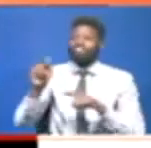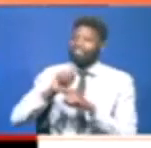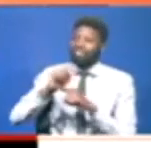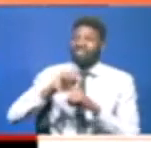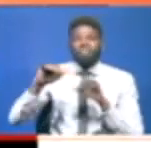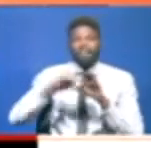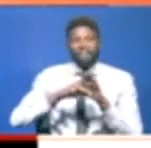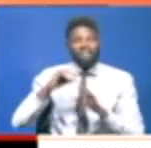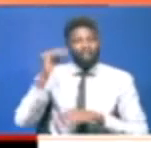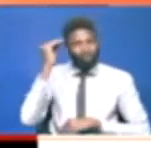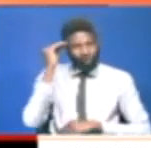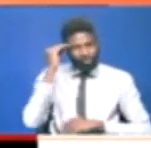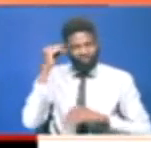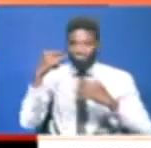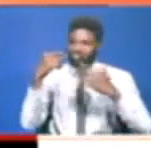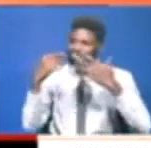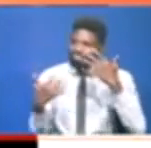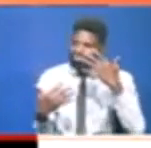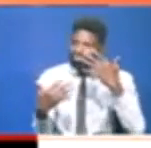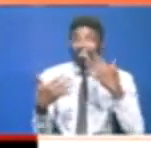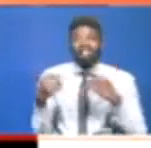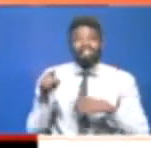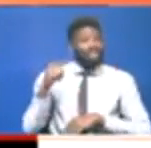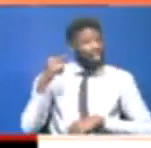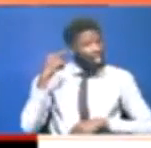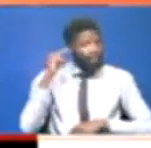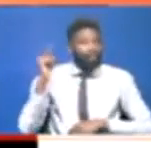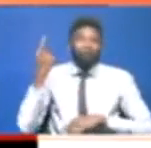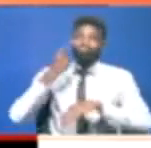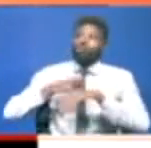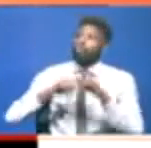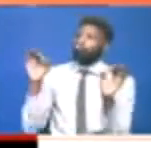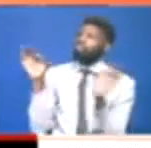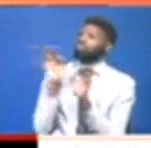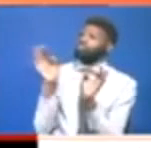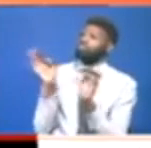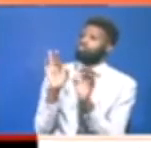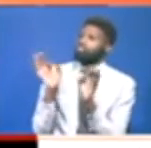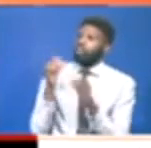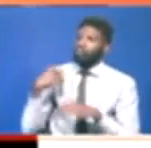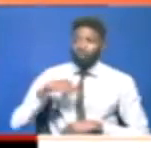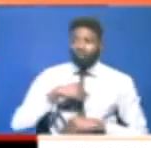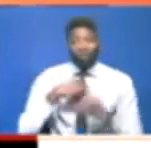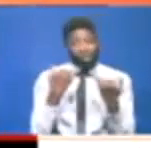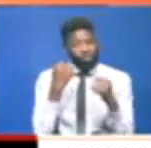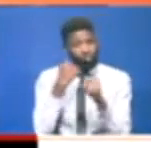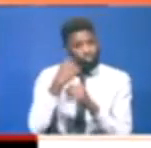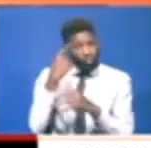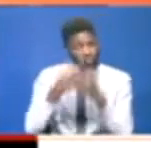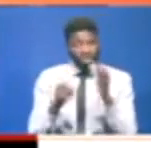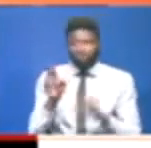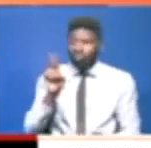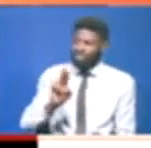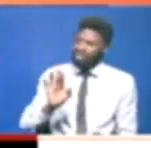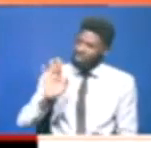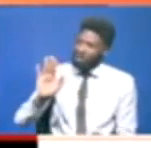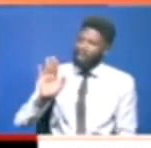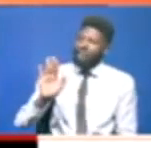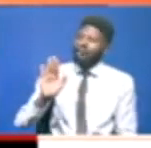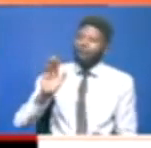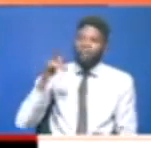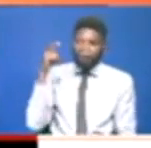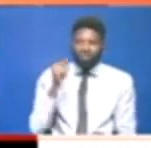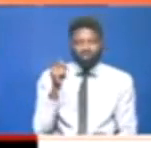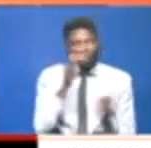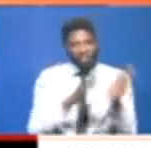and all that. Mm-hmm. You find that they hear that for the first time. So what we're doing is, through their schemes, now we inform them that we